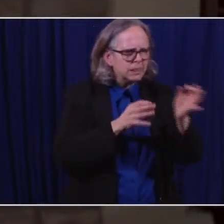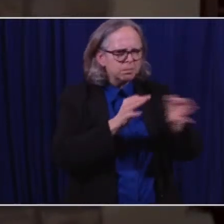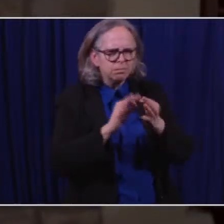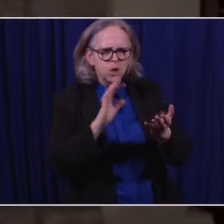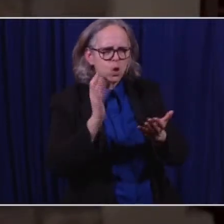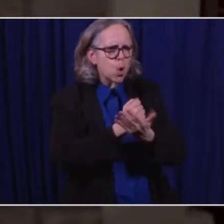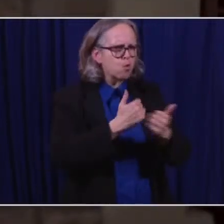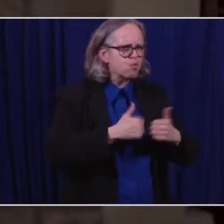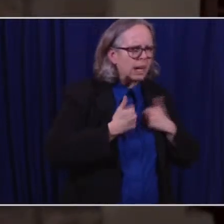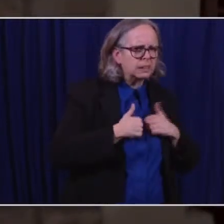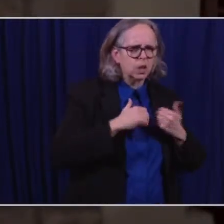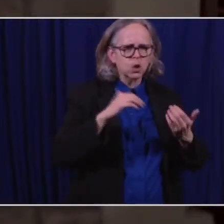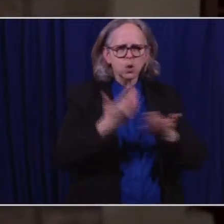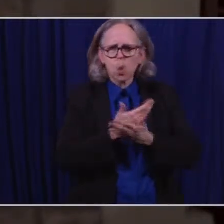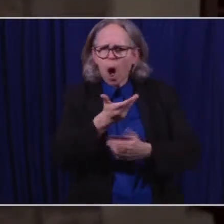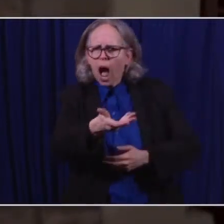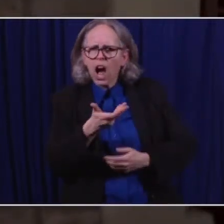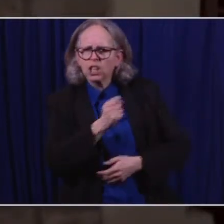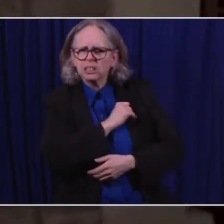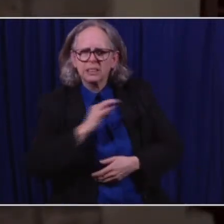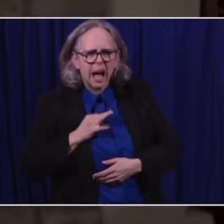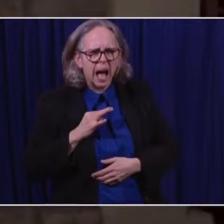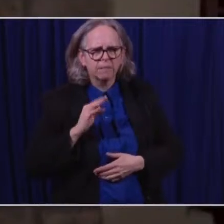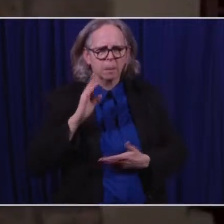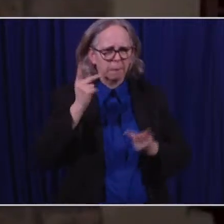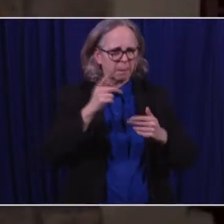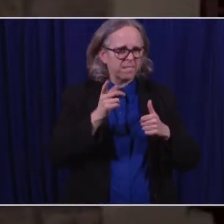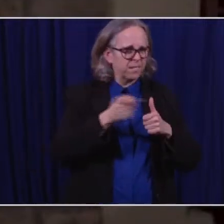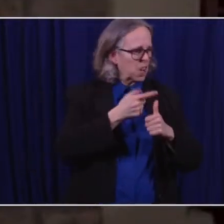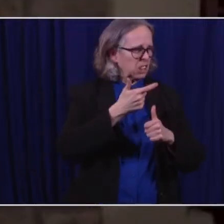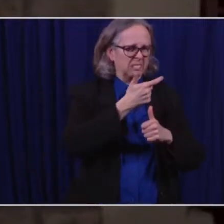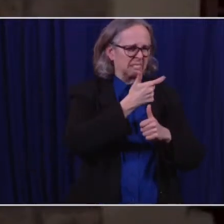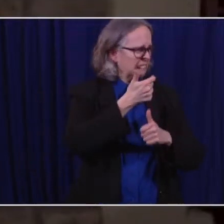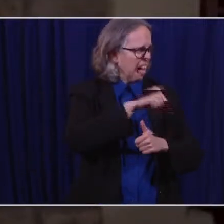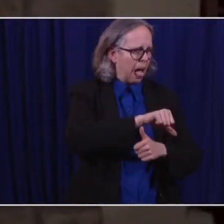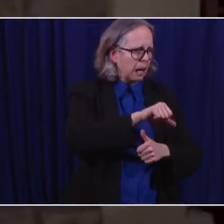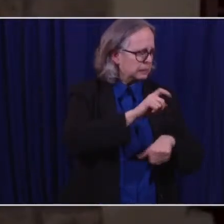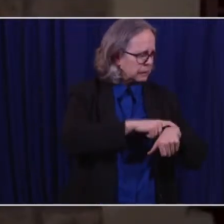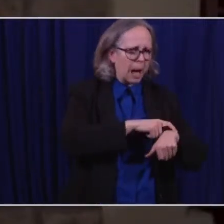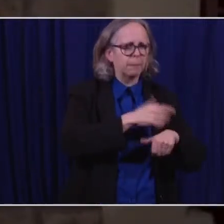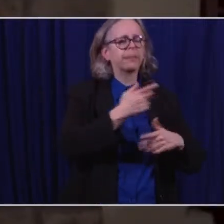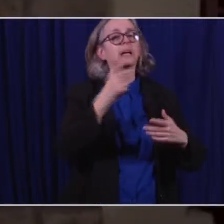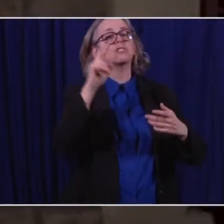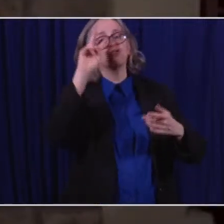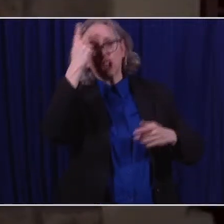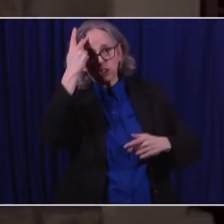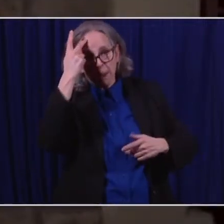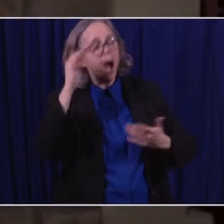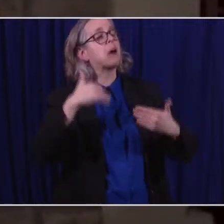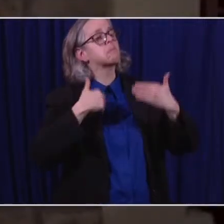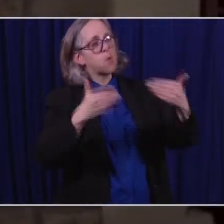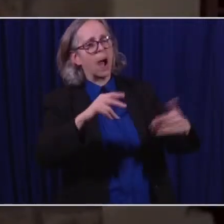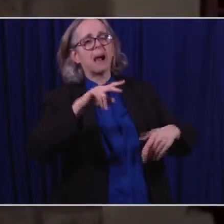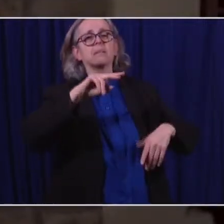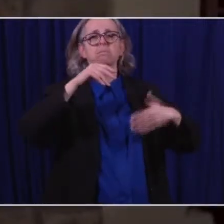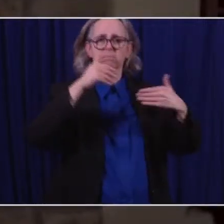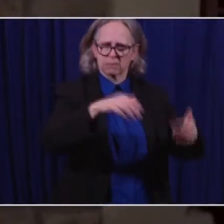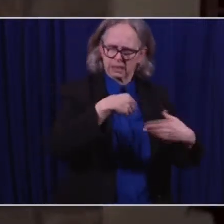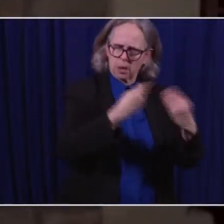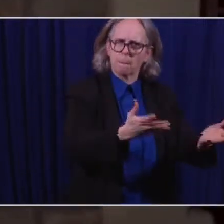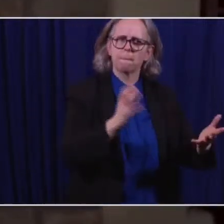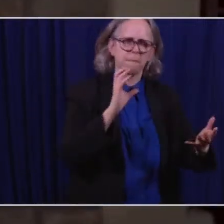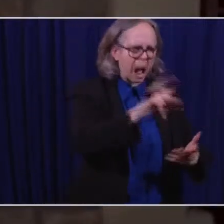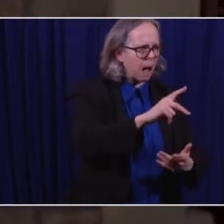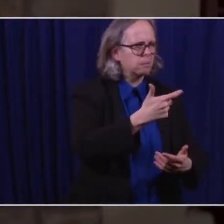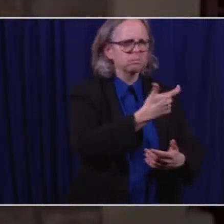come in, and we'll even old hires if they want to be vaccinated. So we're going to continue to work to get those numbers up. It's very important.